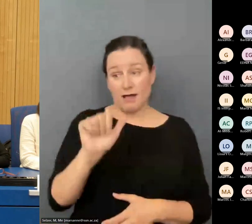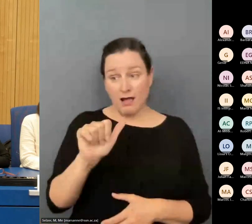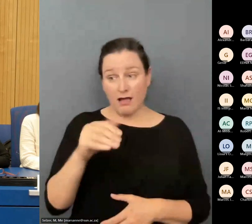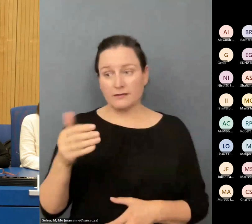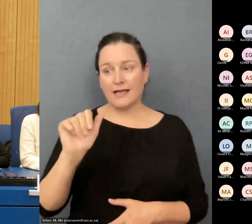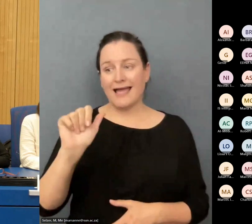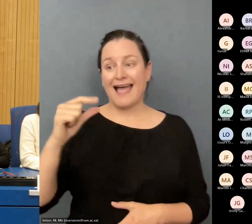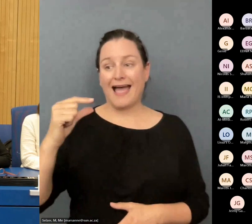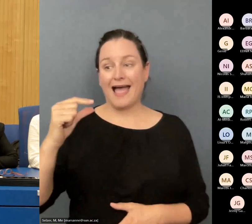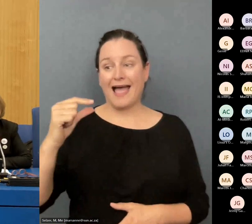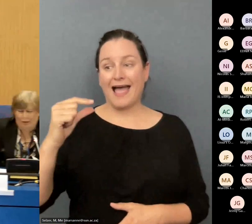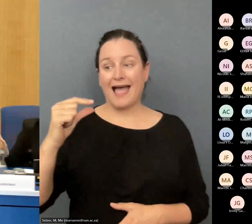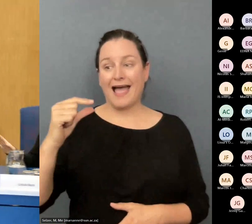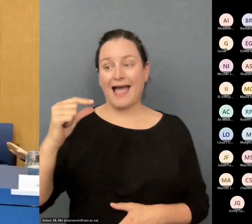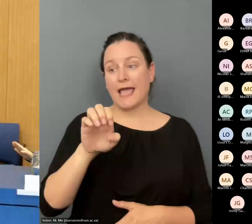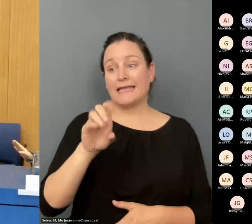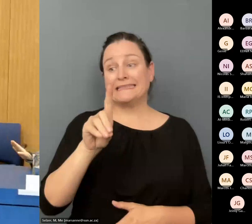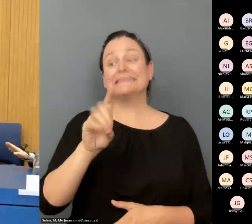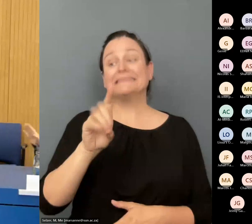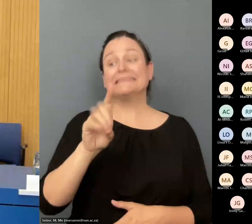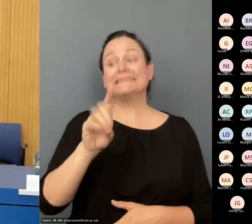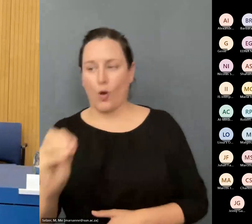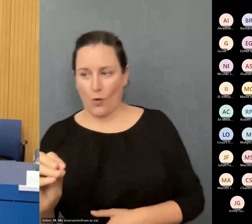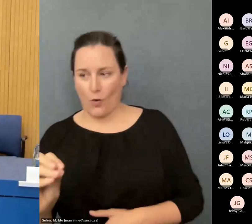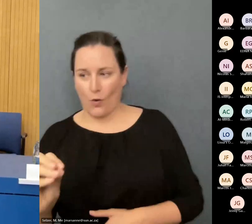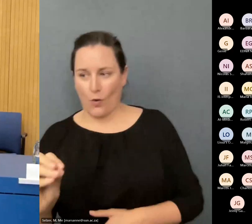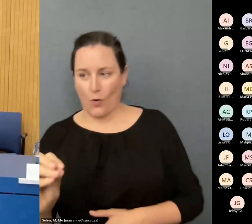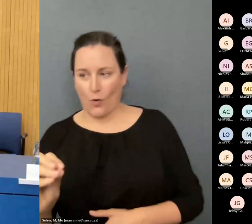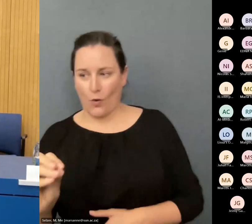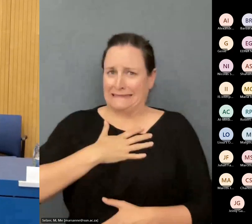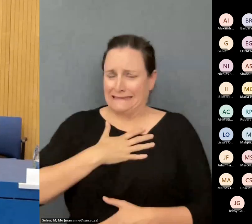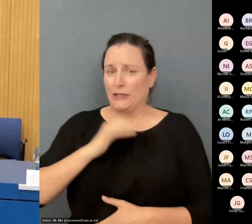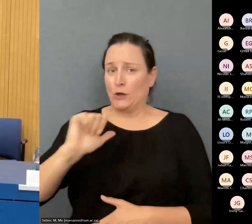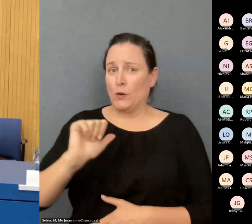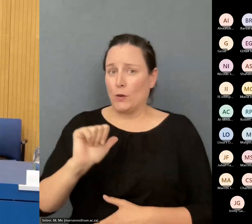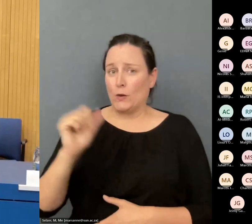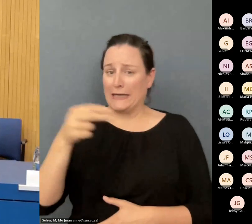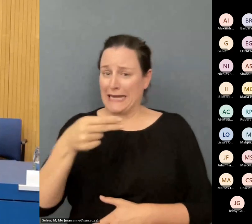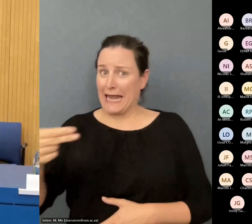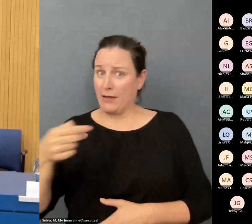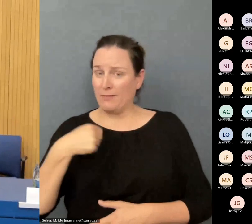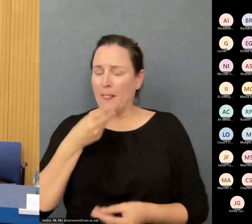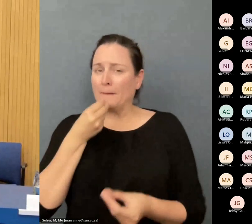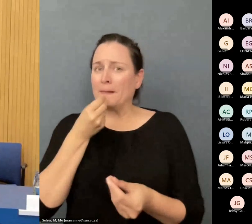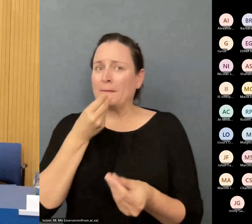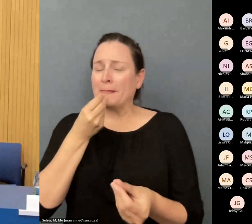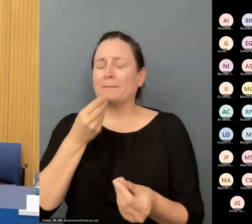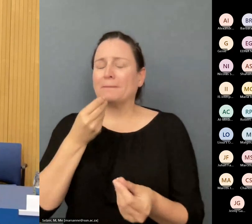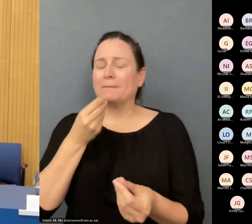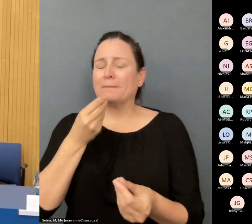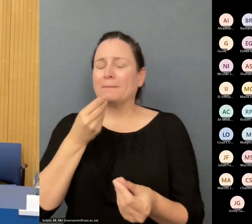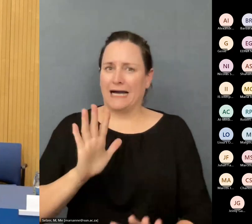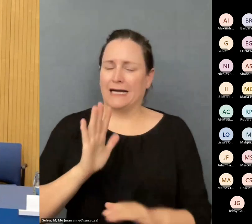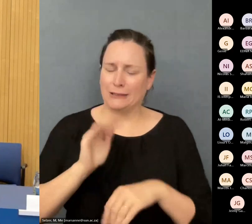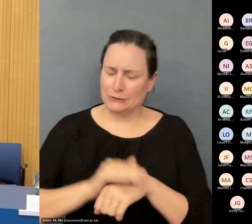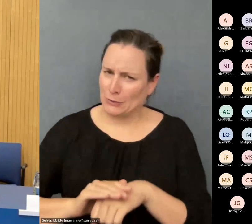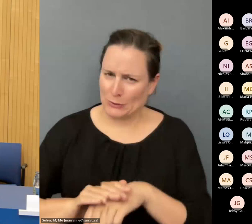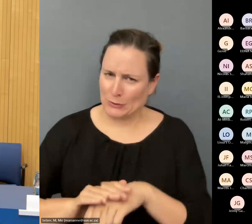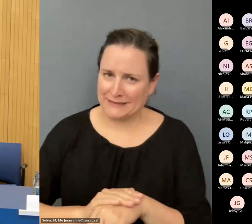it correctly. Apologies, you can always pronounce yourself and improve on that. Who is a project lead at the